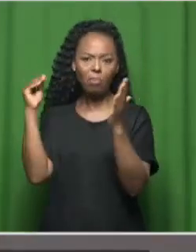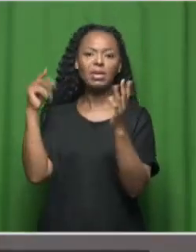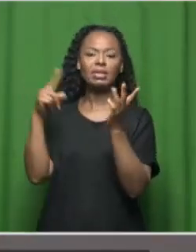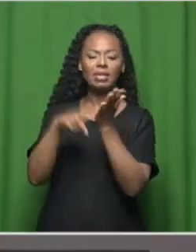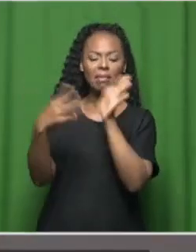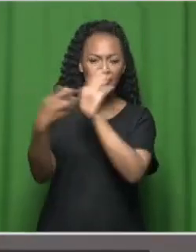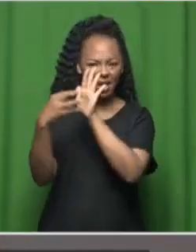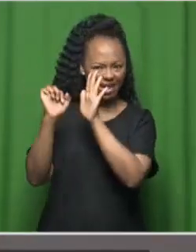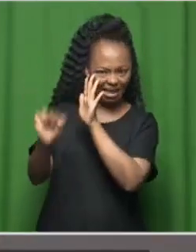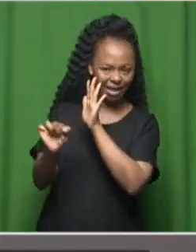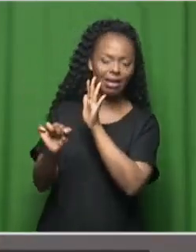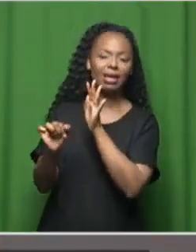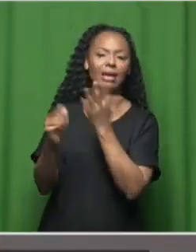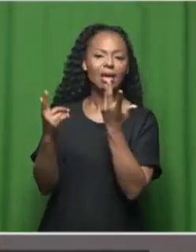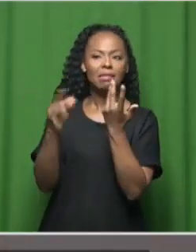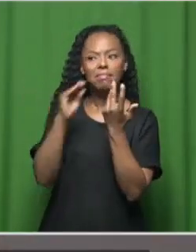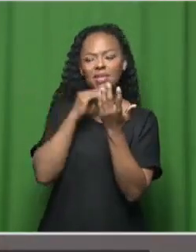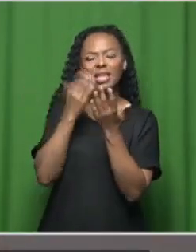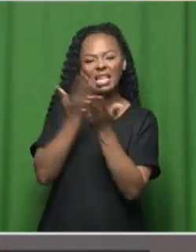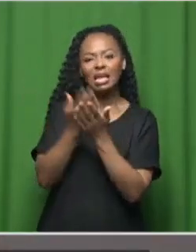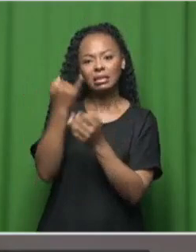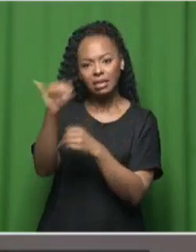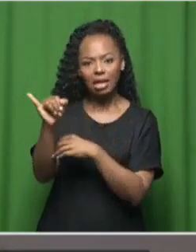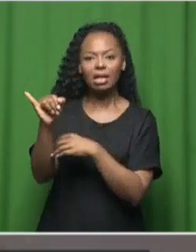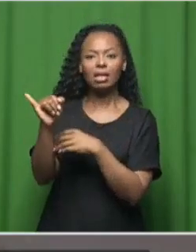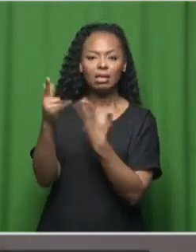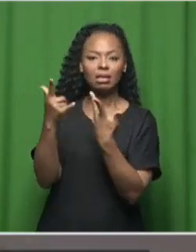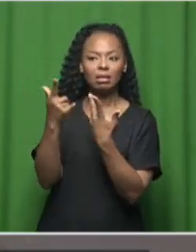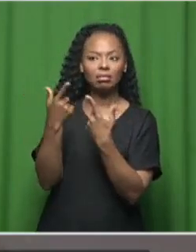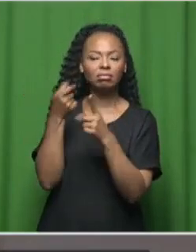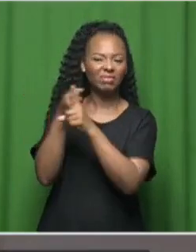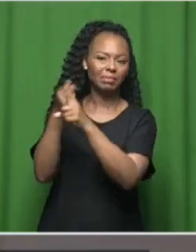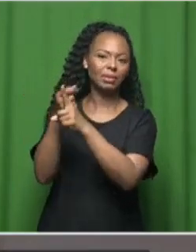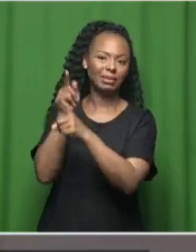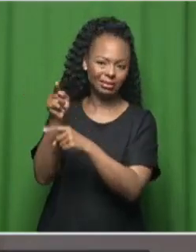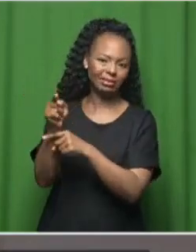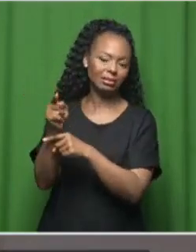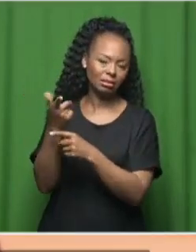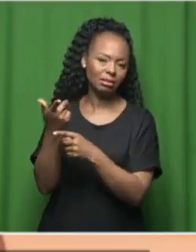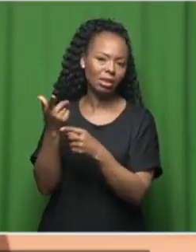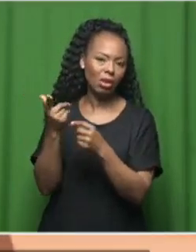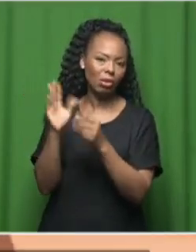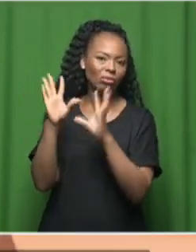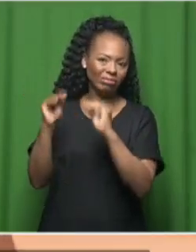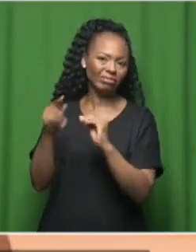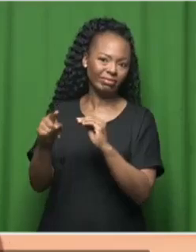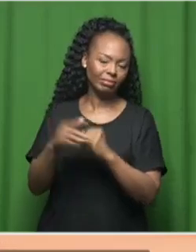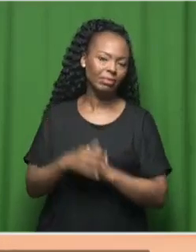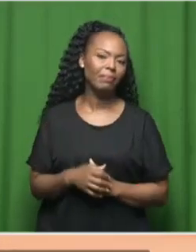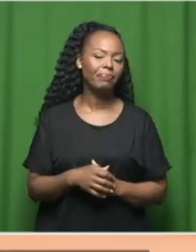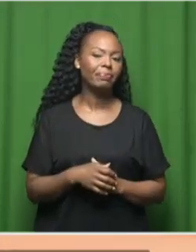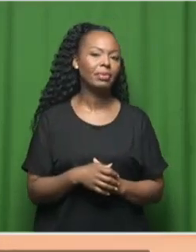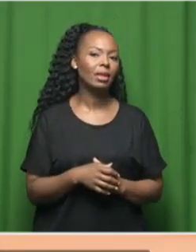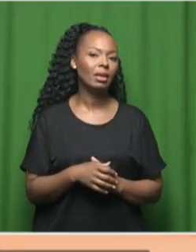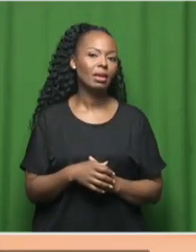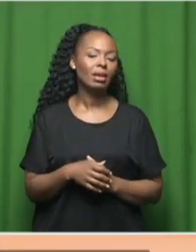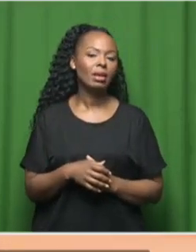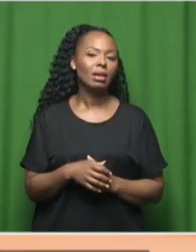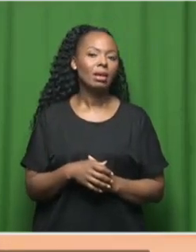itself. So you can still fight it. Okay. Yeah. Now, Papama, is